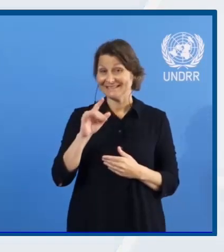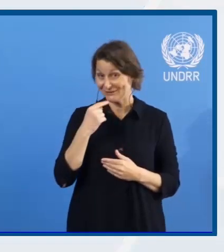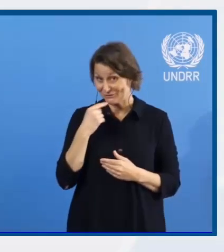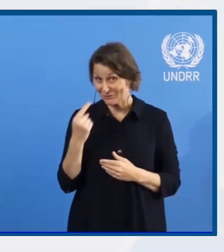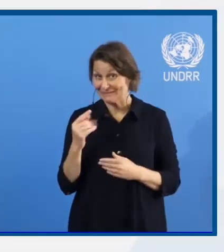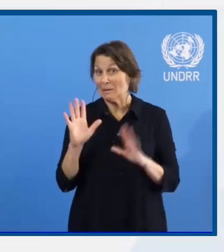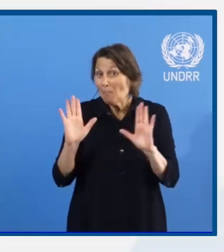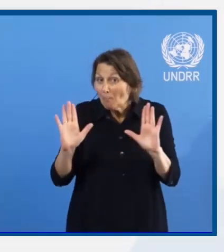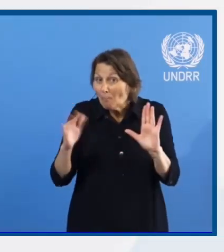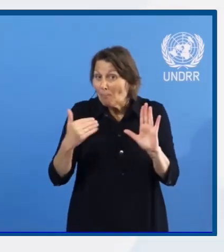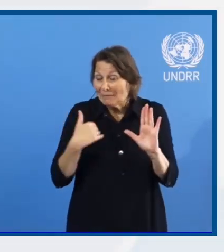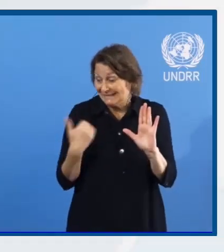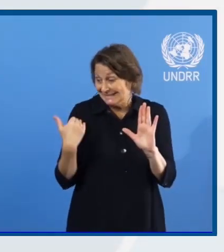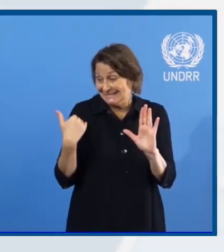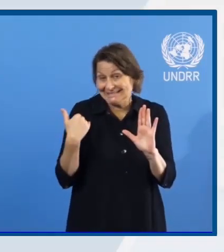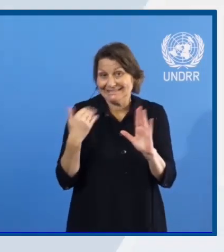Elena,